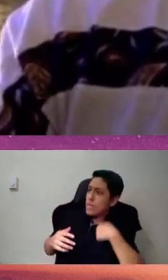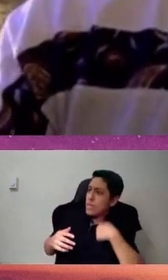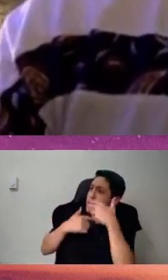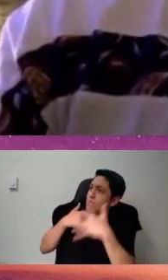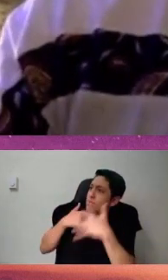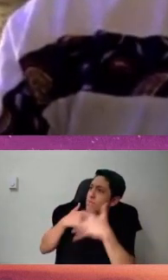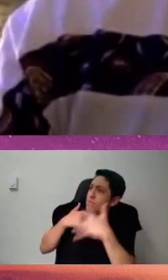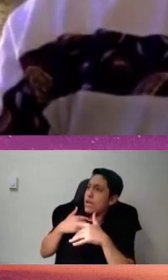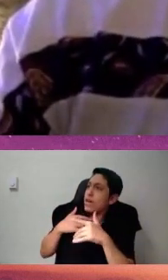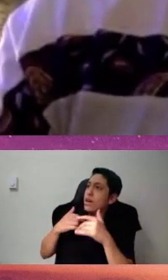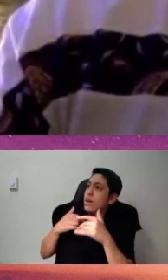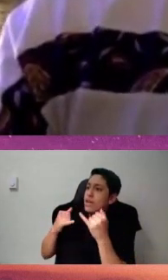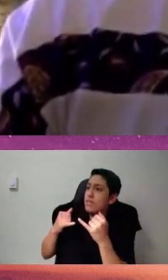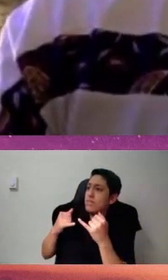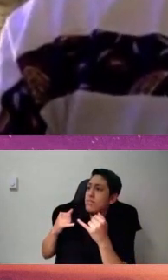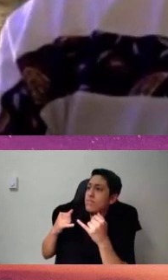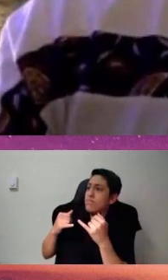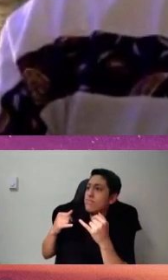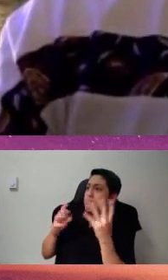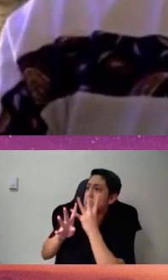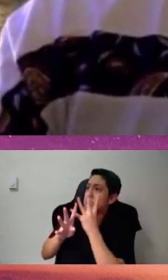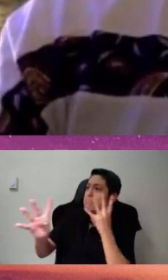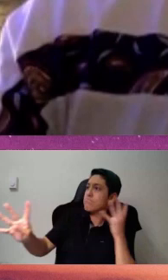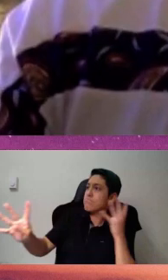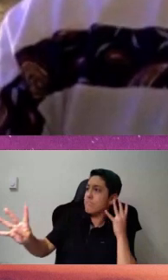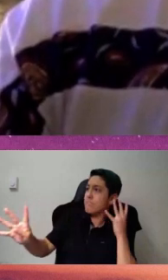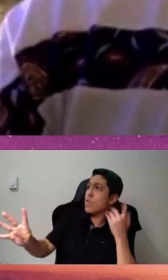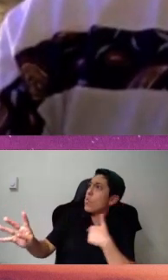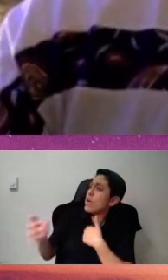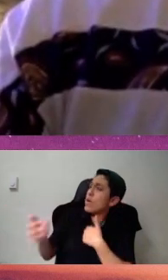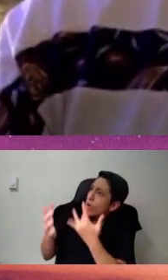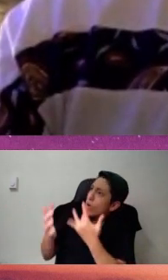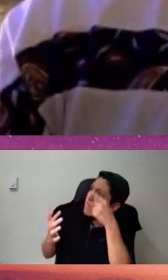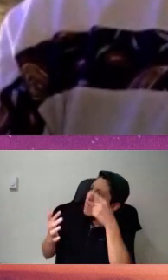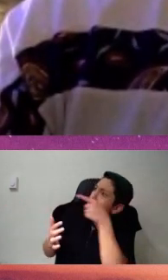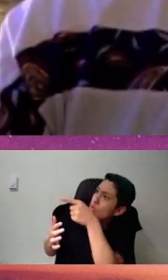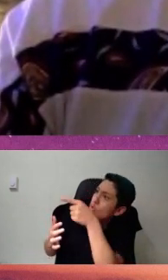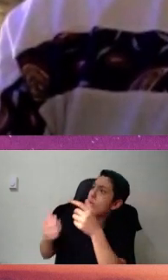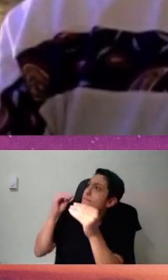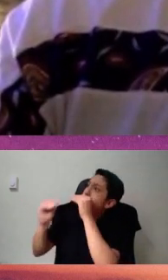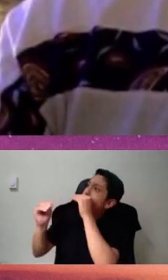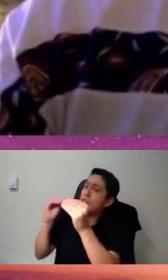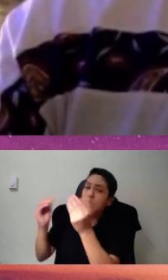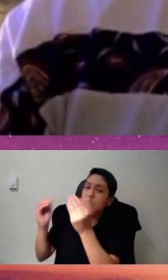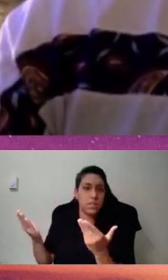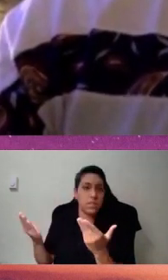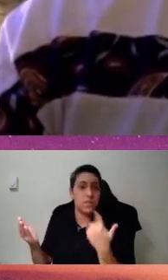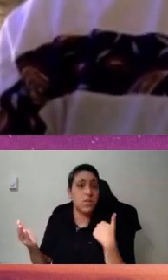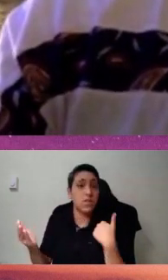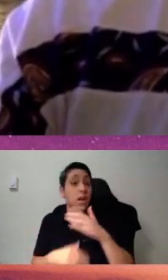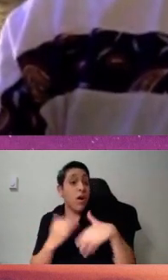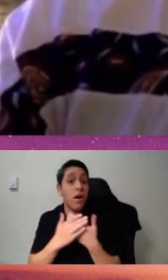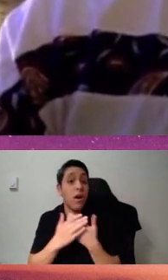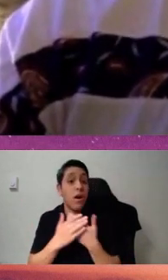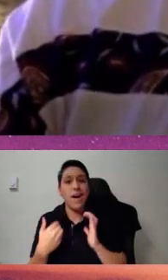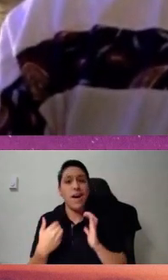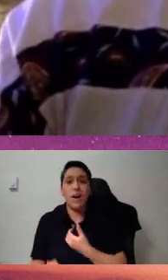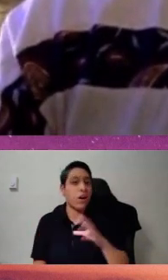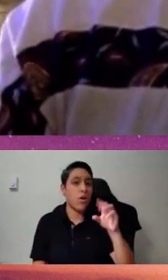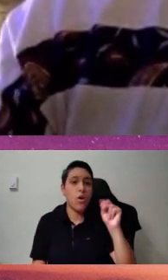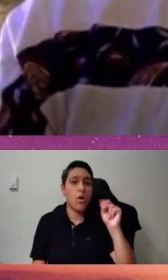capable of holding that as a vessel for this work, right? And I know, like, all of us have our own experience with that